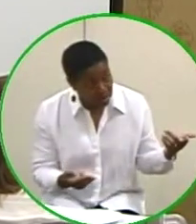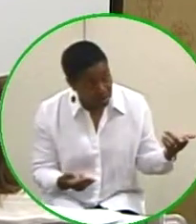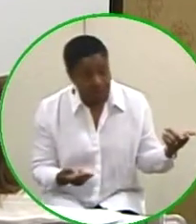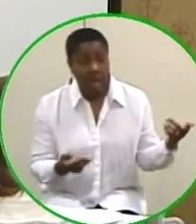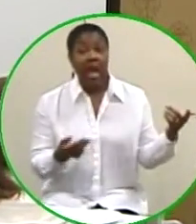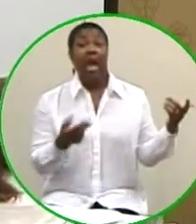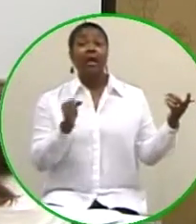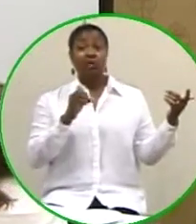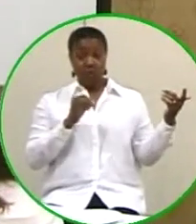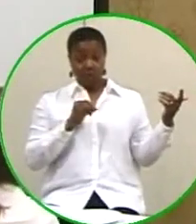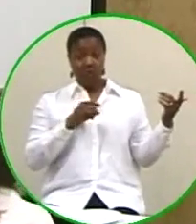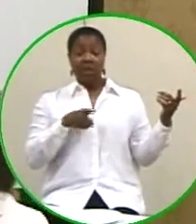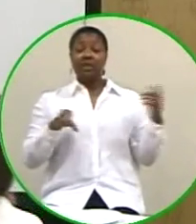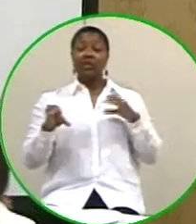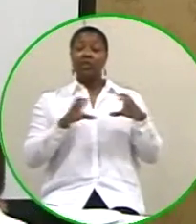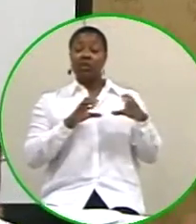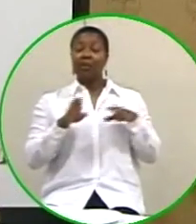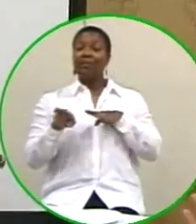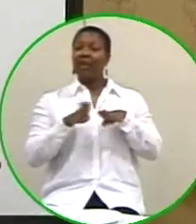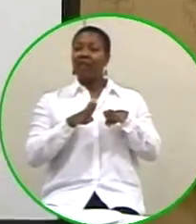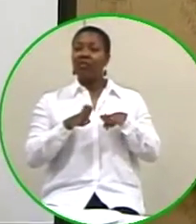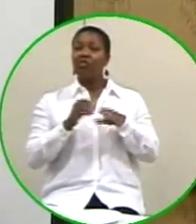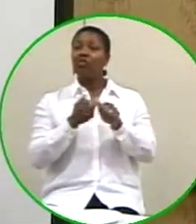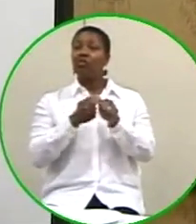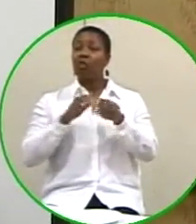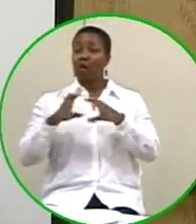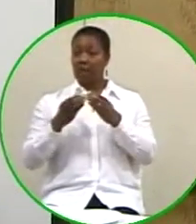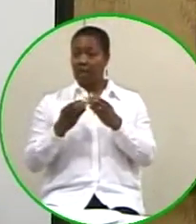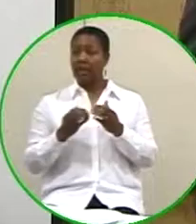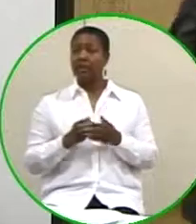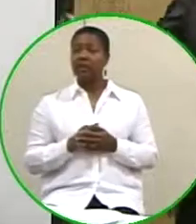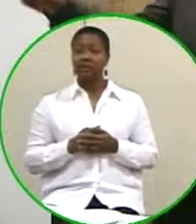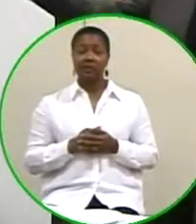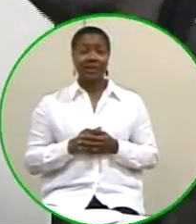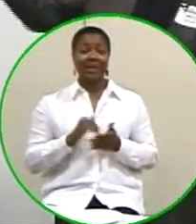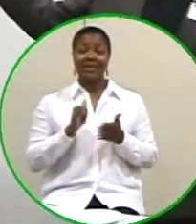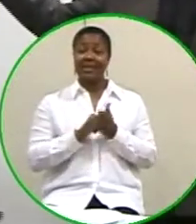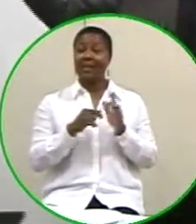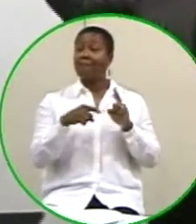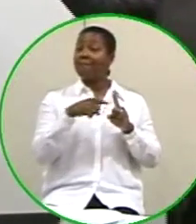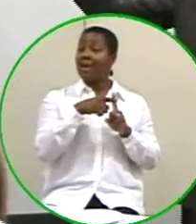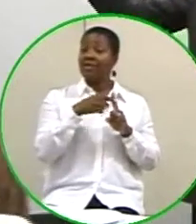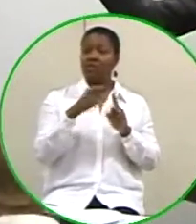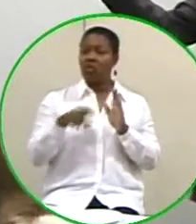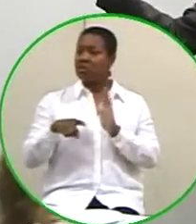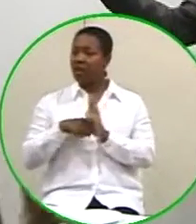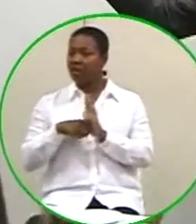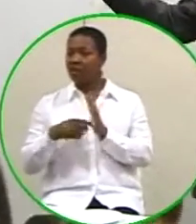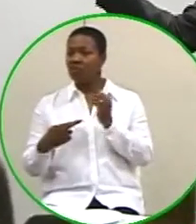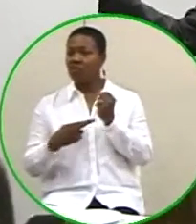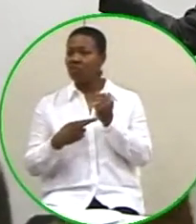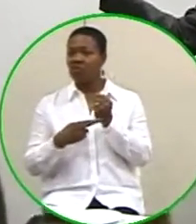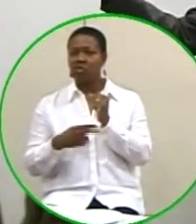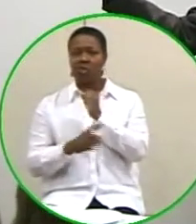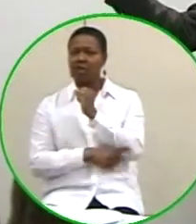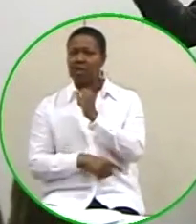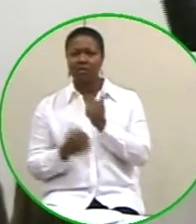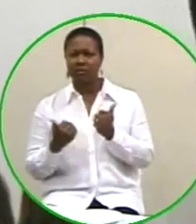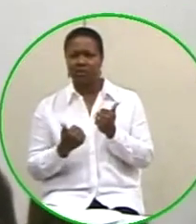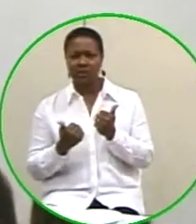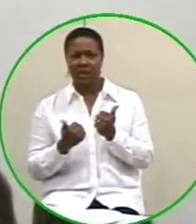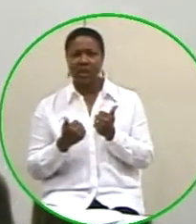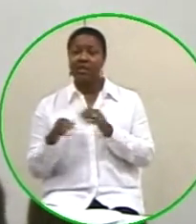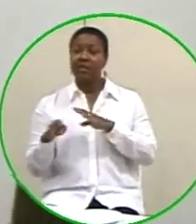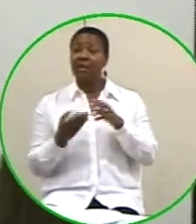And so he's doing behavior to avoid class. Is that a positive or negative reinforcement or punishment?